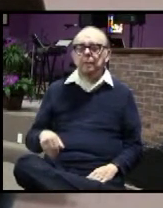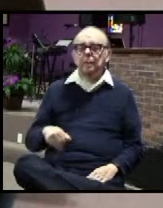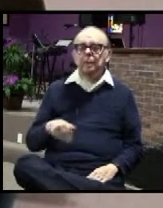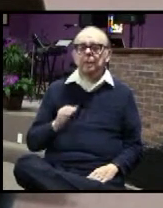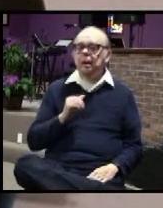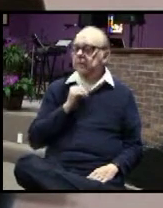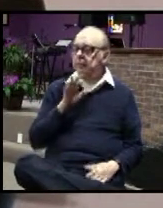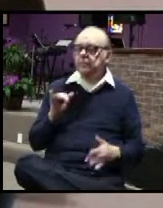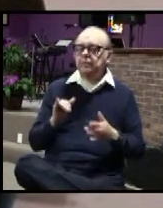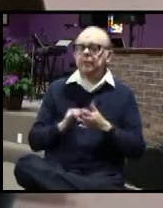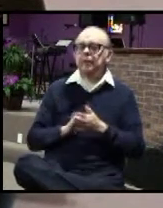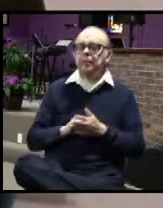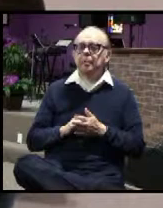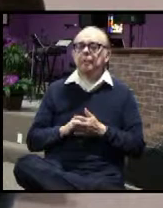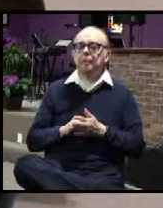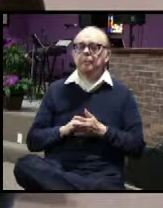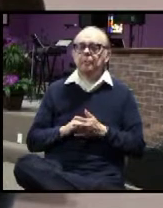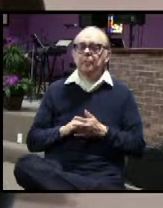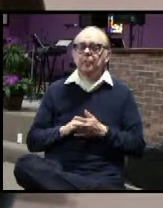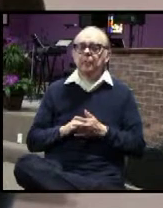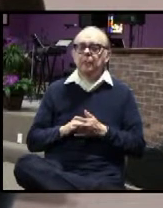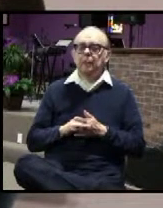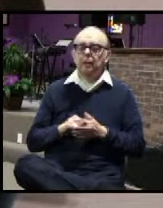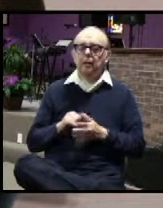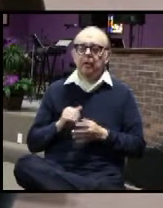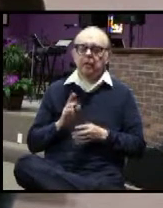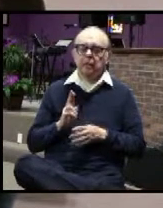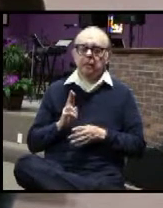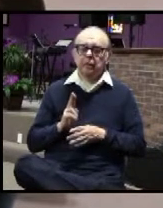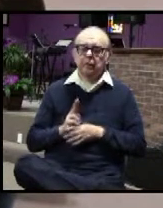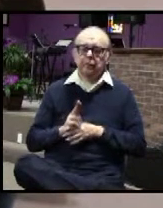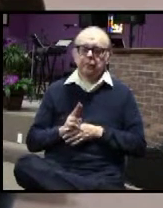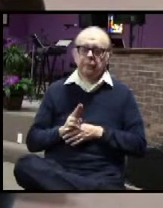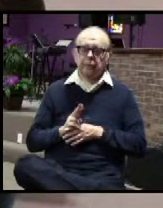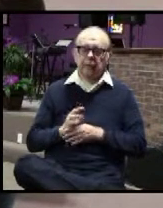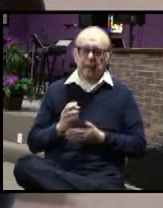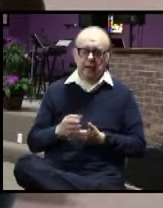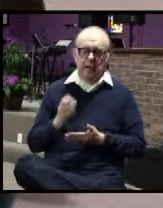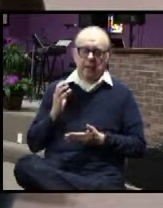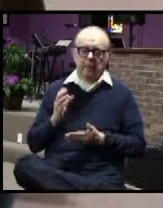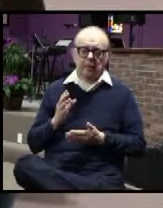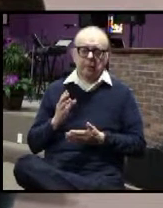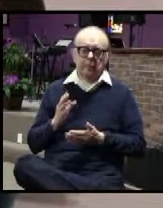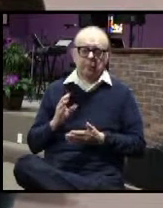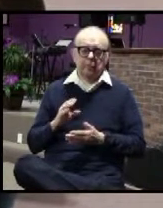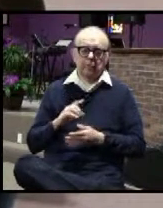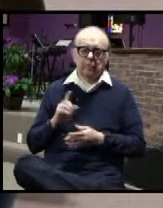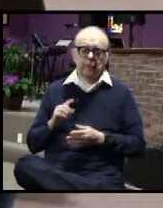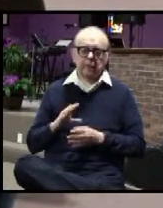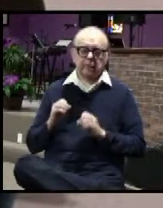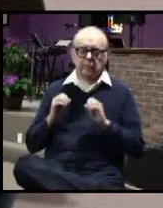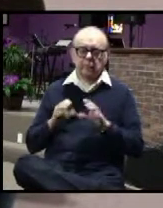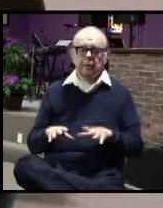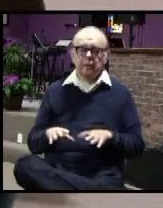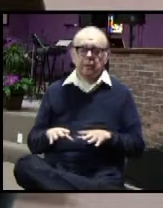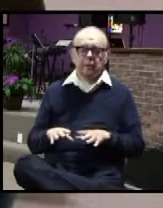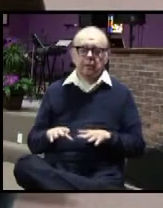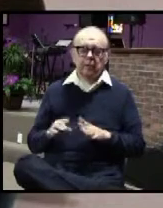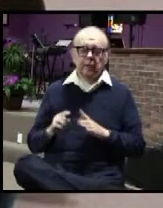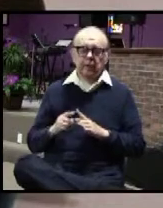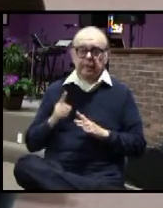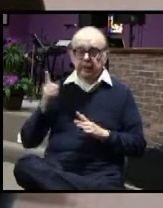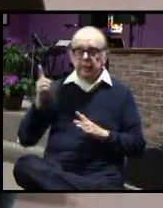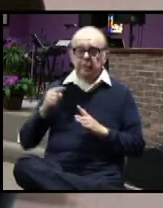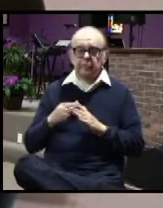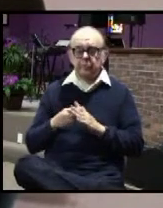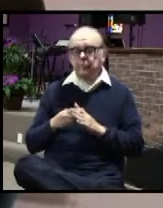that. What God does with the vessels that are cracked and shattered as he starts putting them back